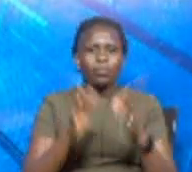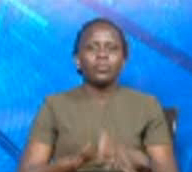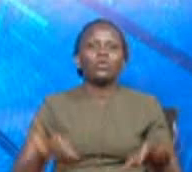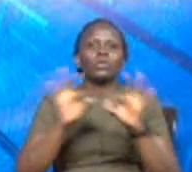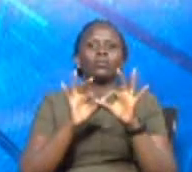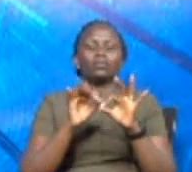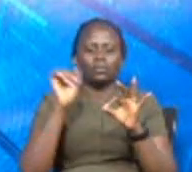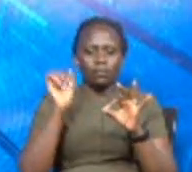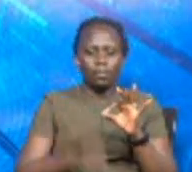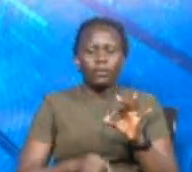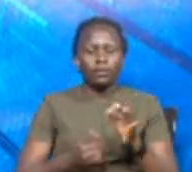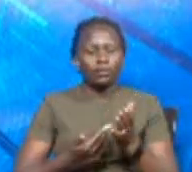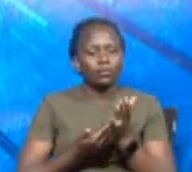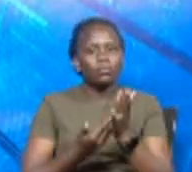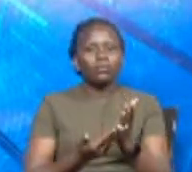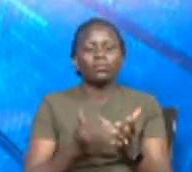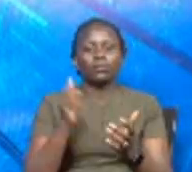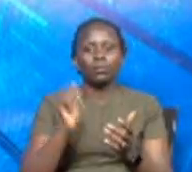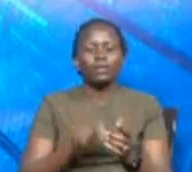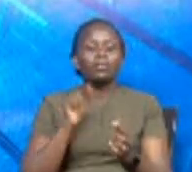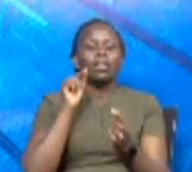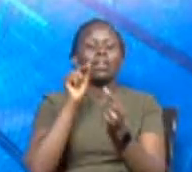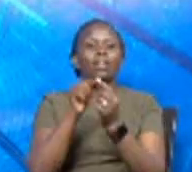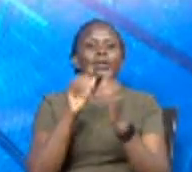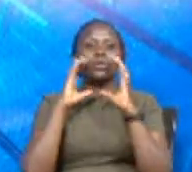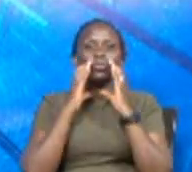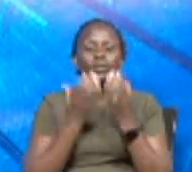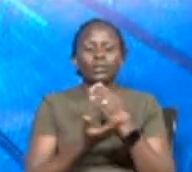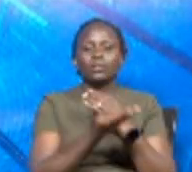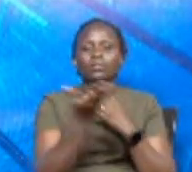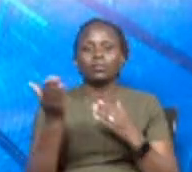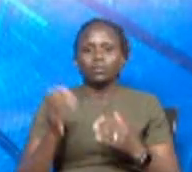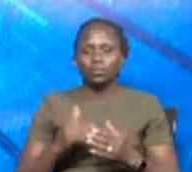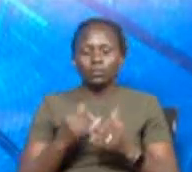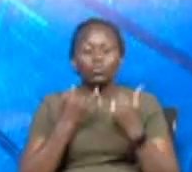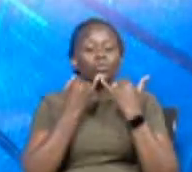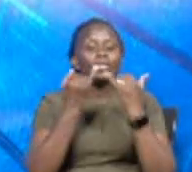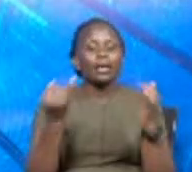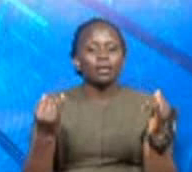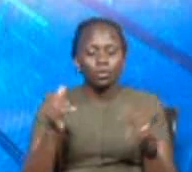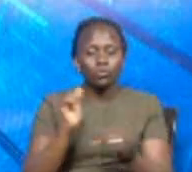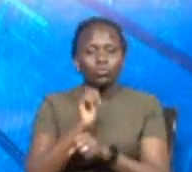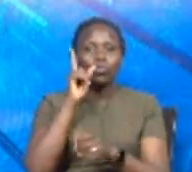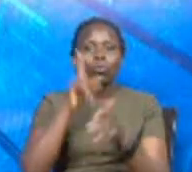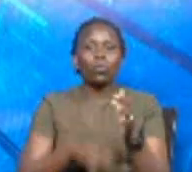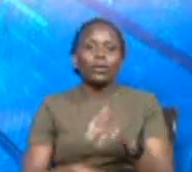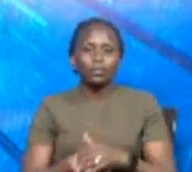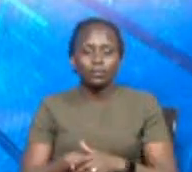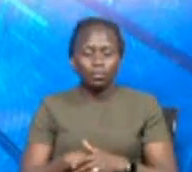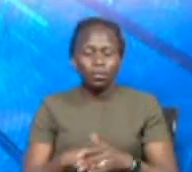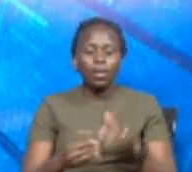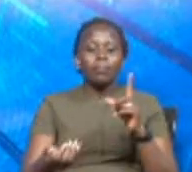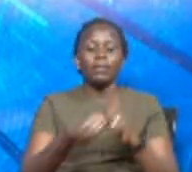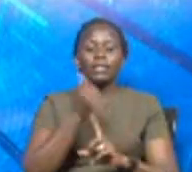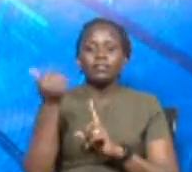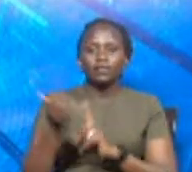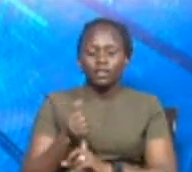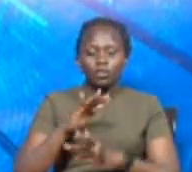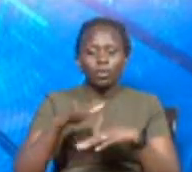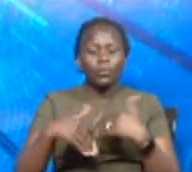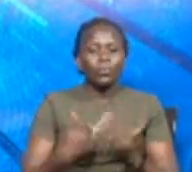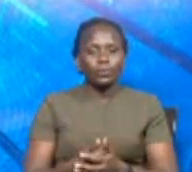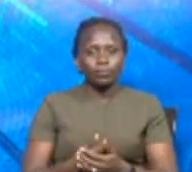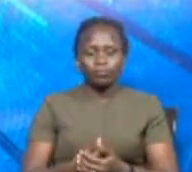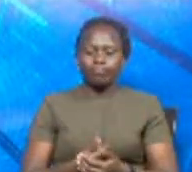out. Exactly. We need to reach out to these communities to really tell them what we are doing, the benefits and so on. Okay.